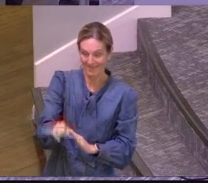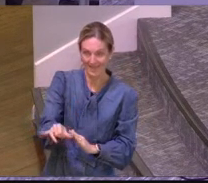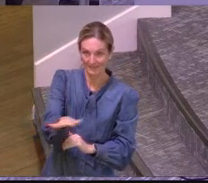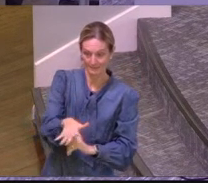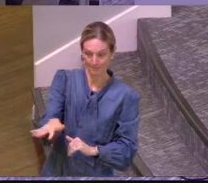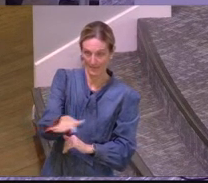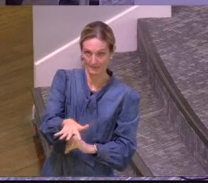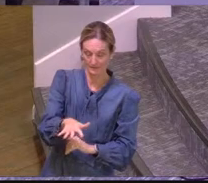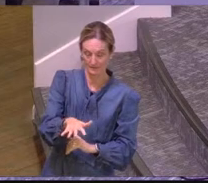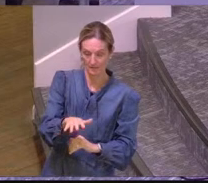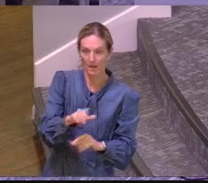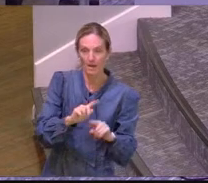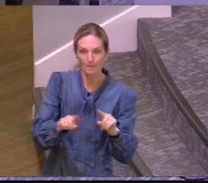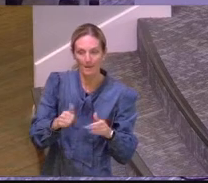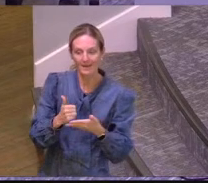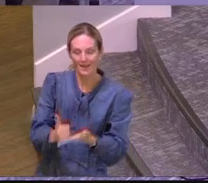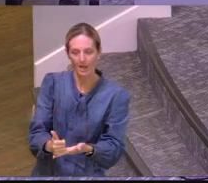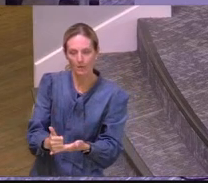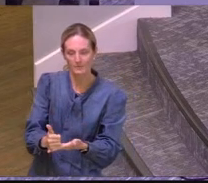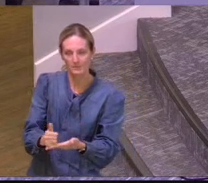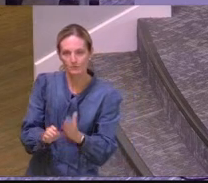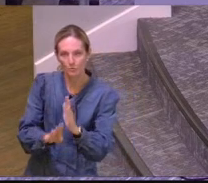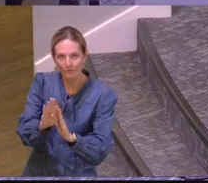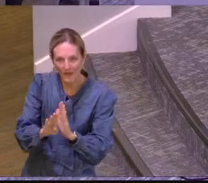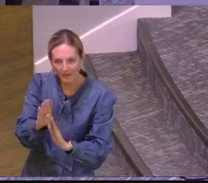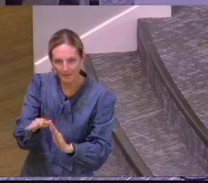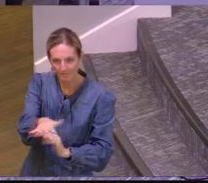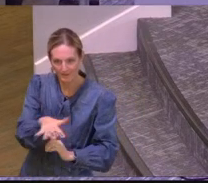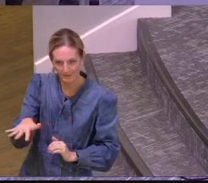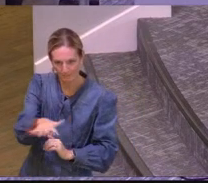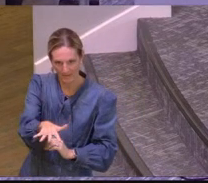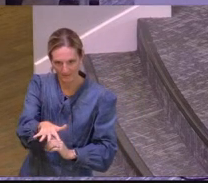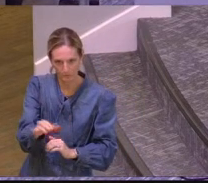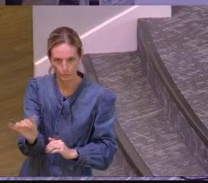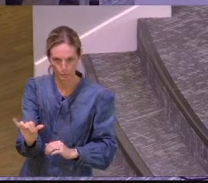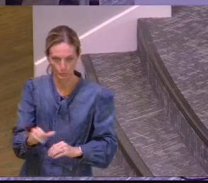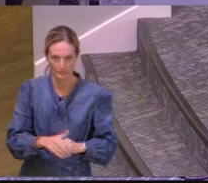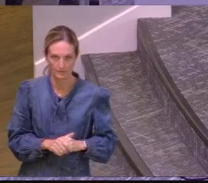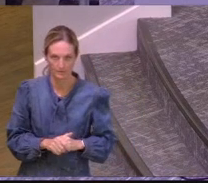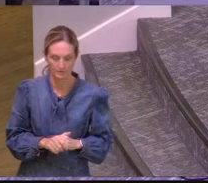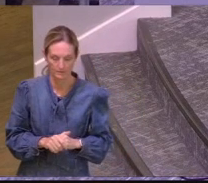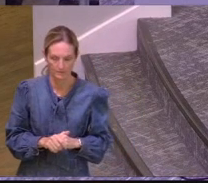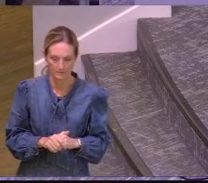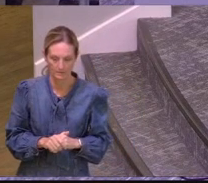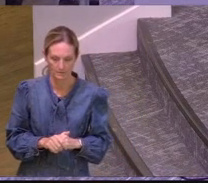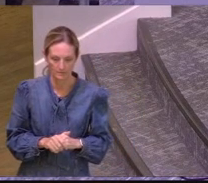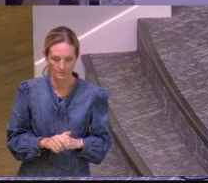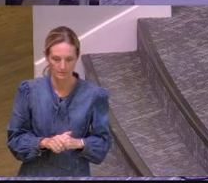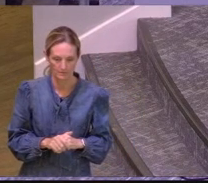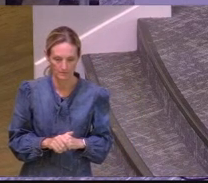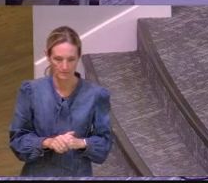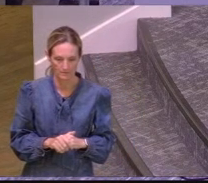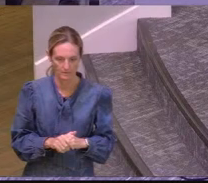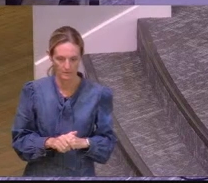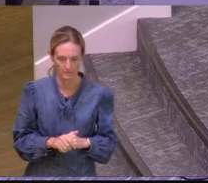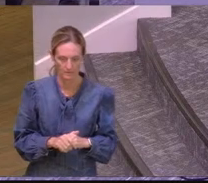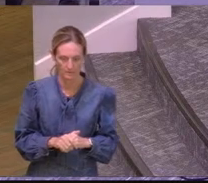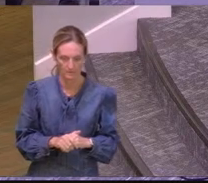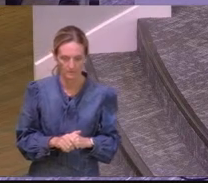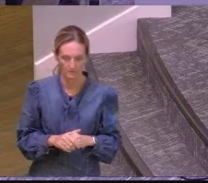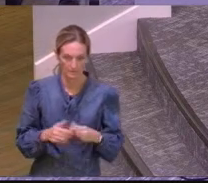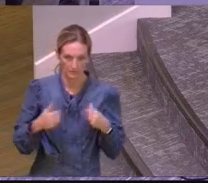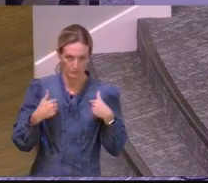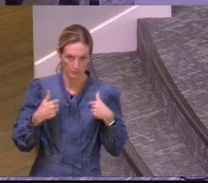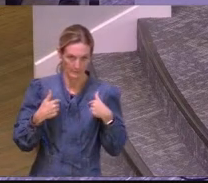a program that helps develop the space of West Broad. And to me, that would be